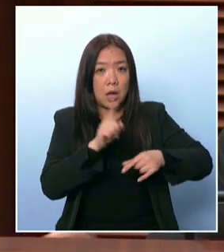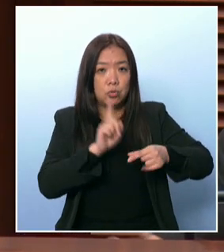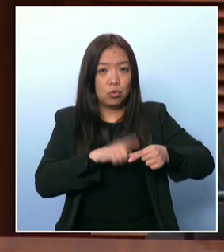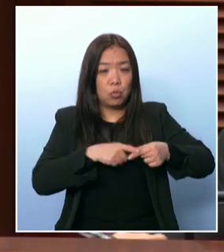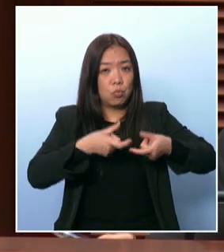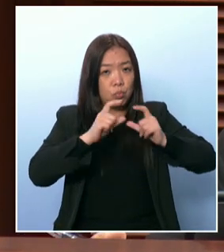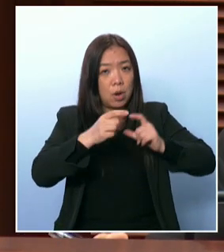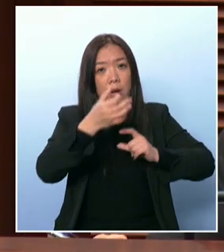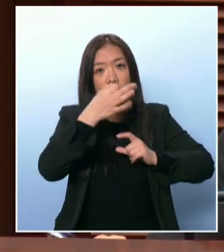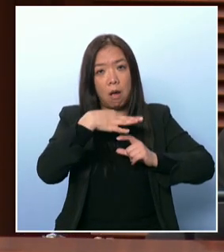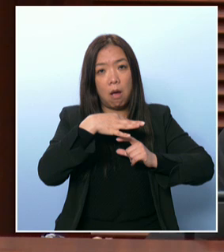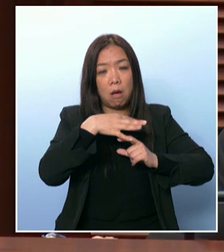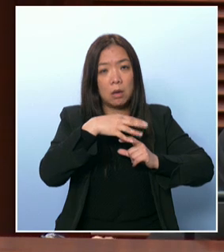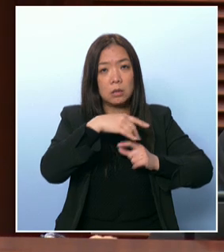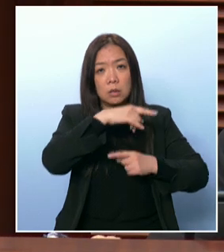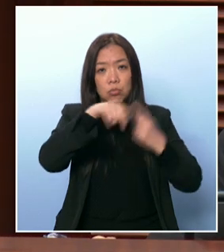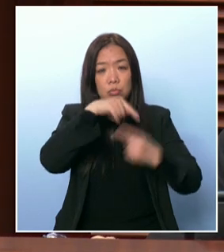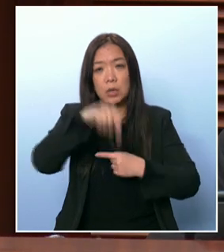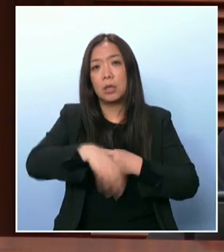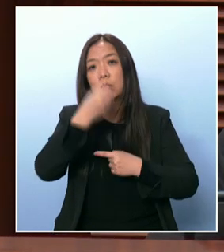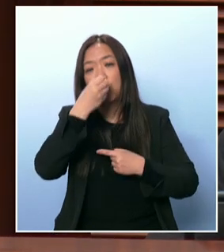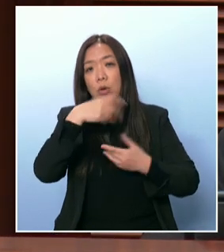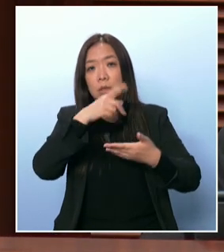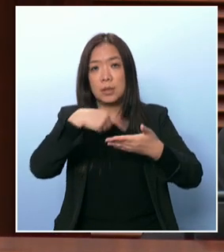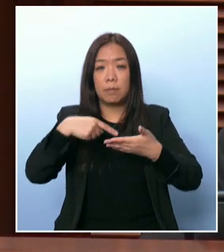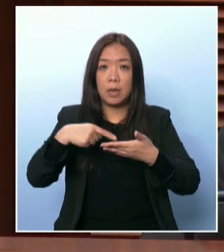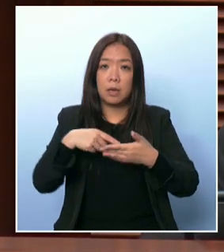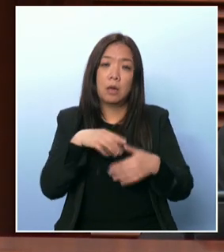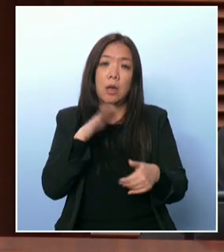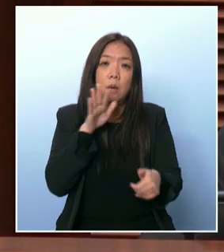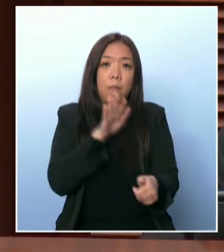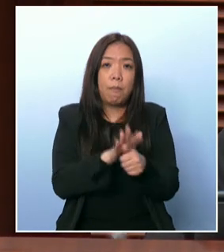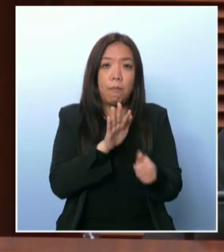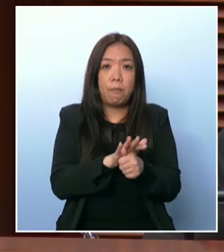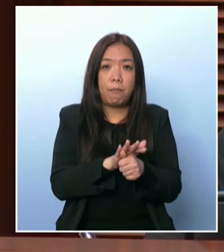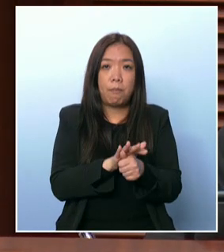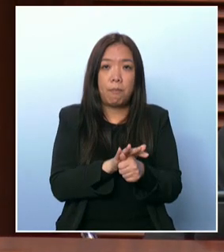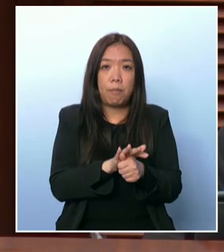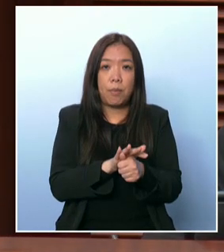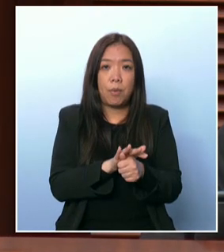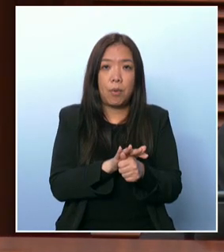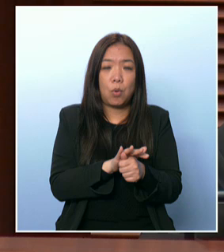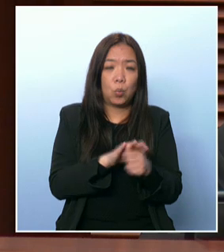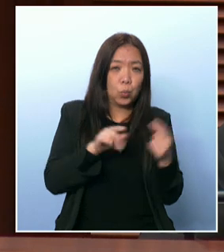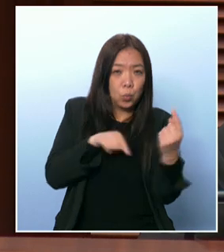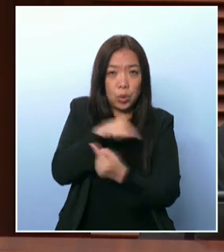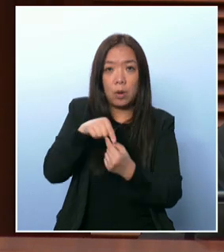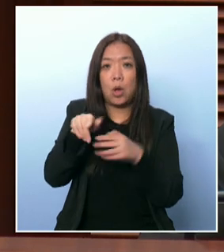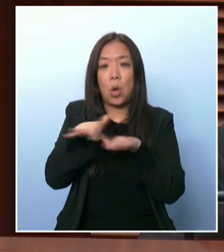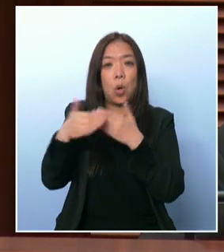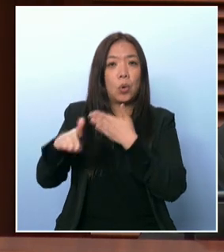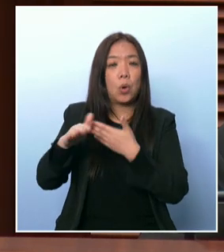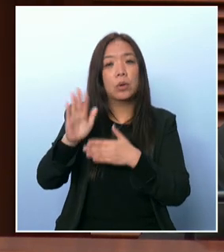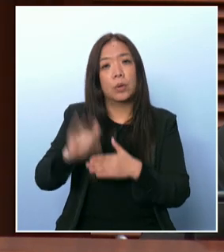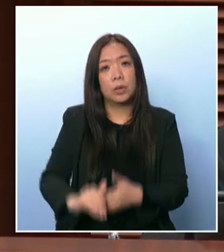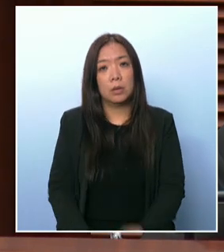We will seek to introduce more quality, proprietary Chinese medicine products